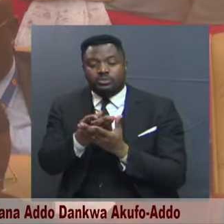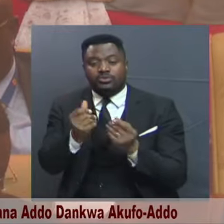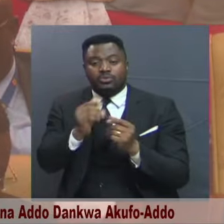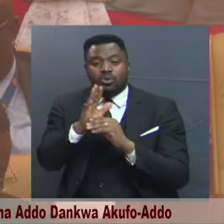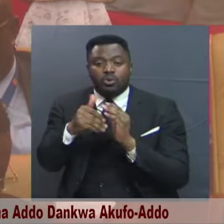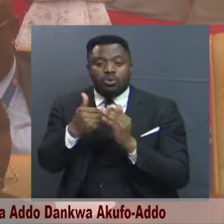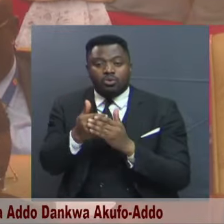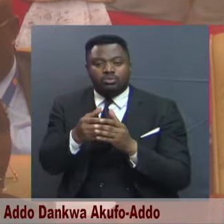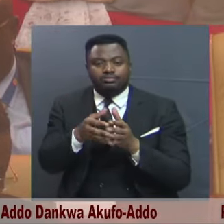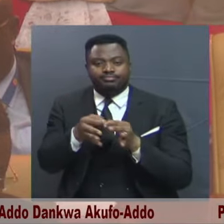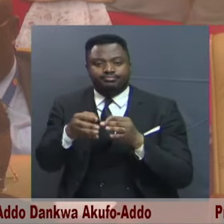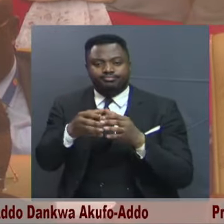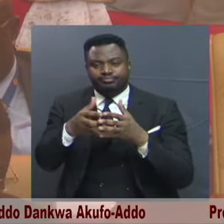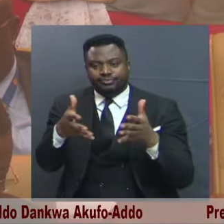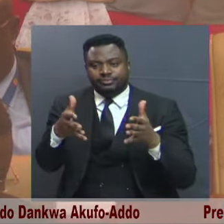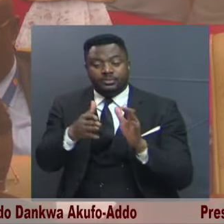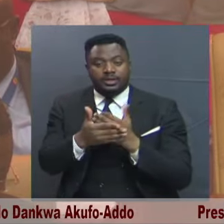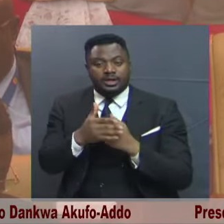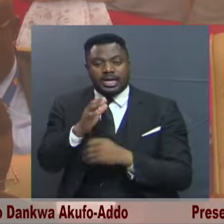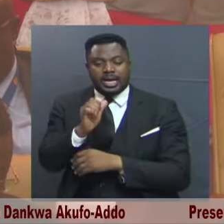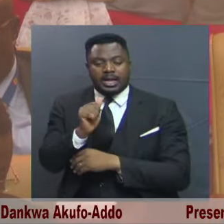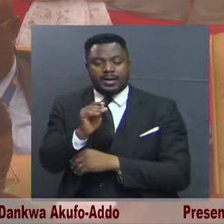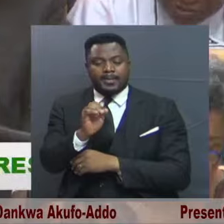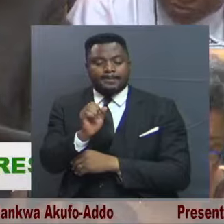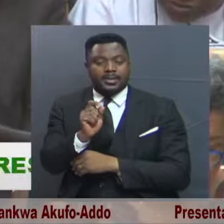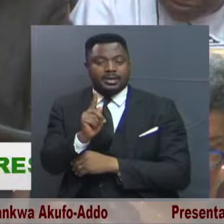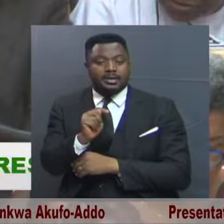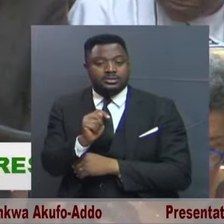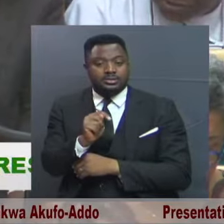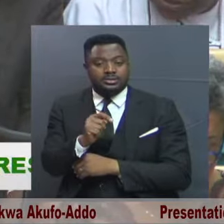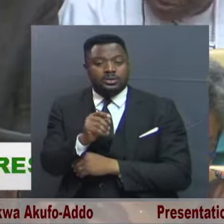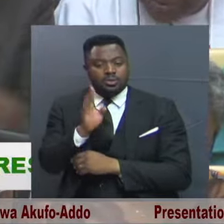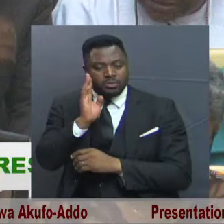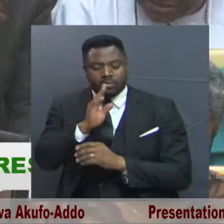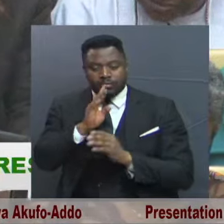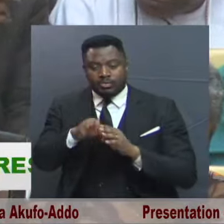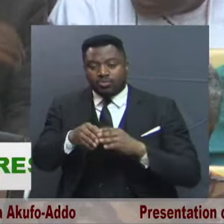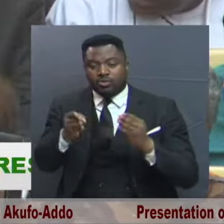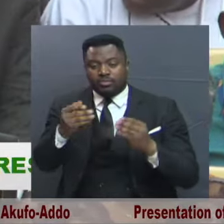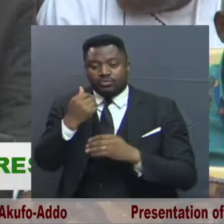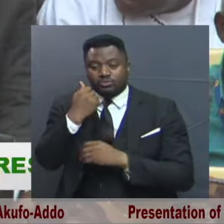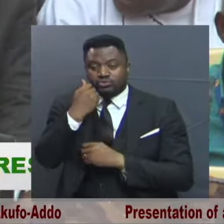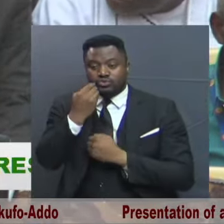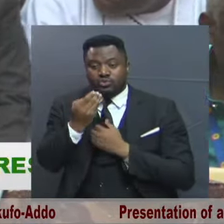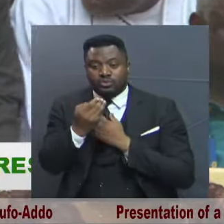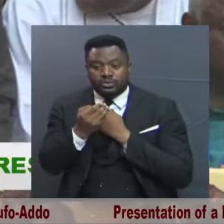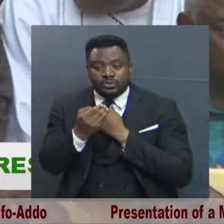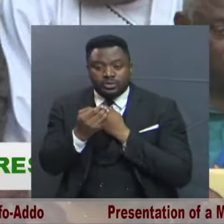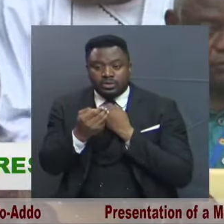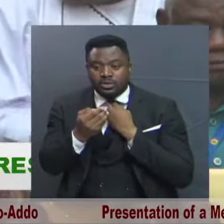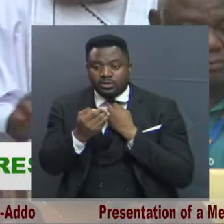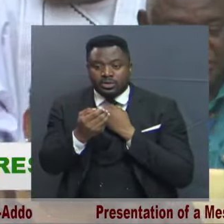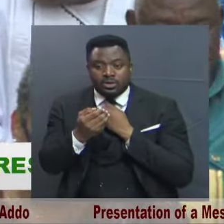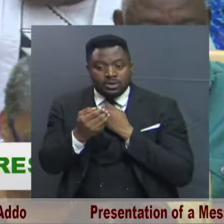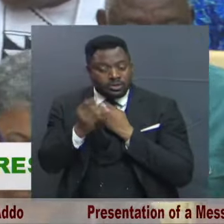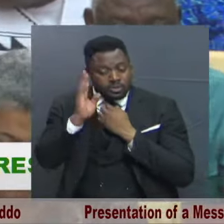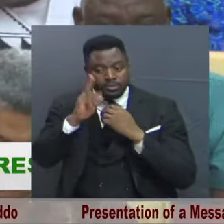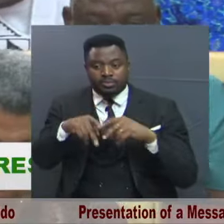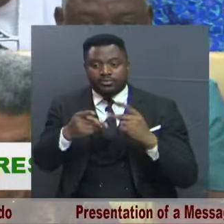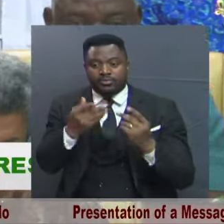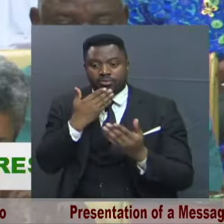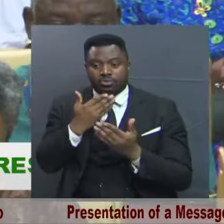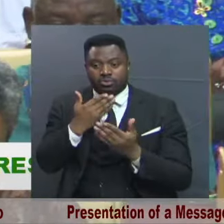being El elaborated by C cabinet which should be outdoored very soon and should provide another tangible